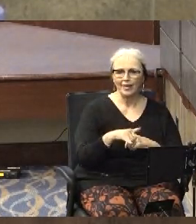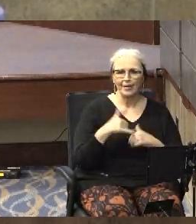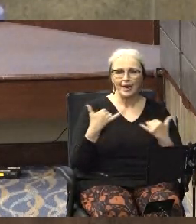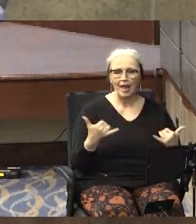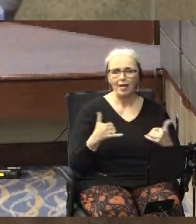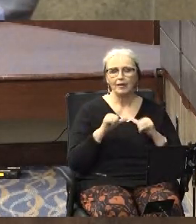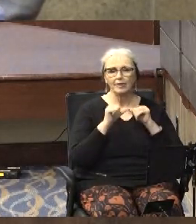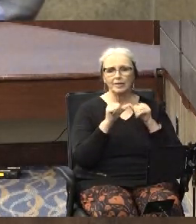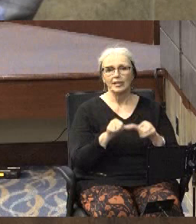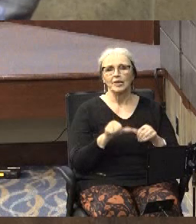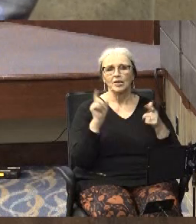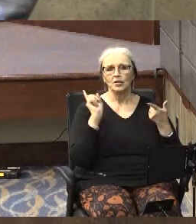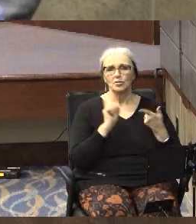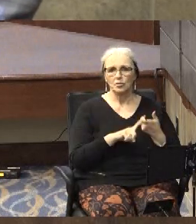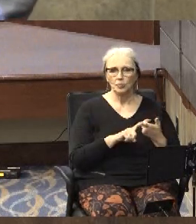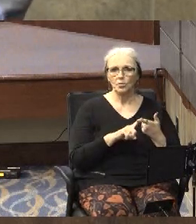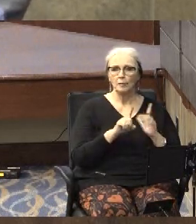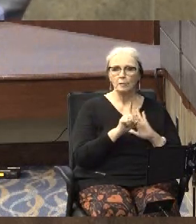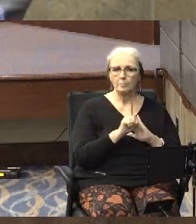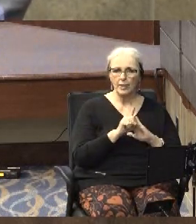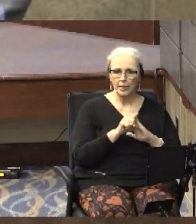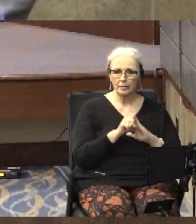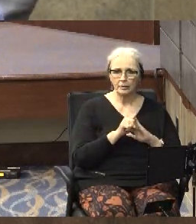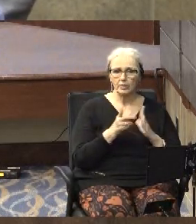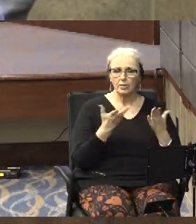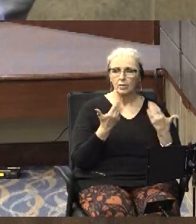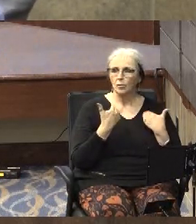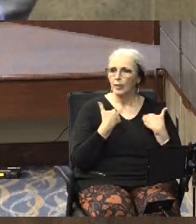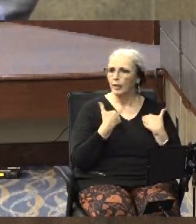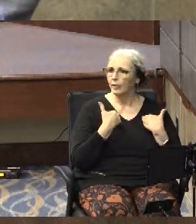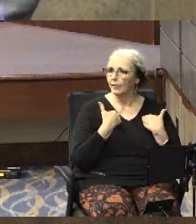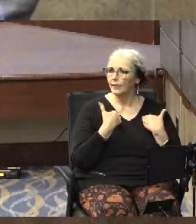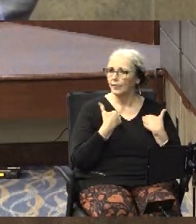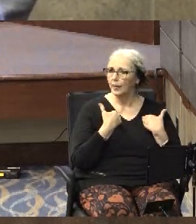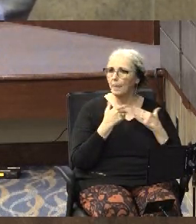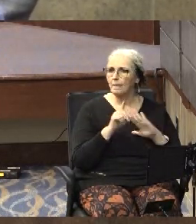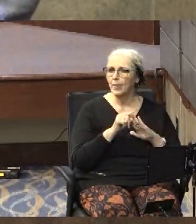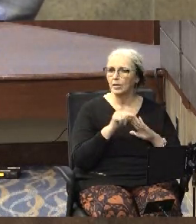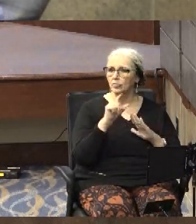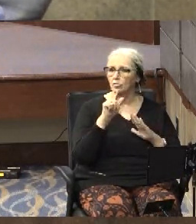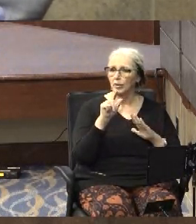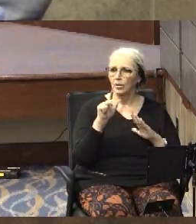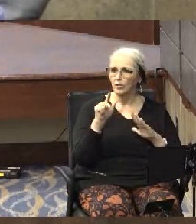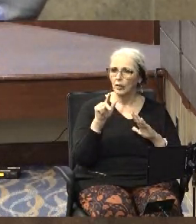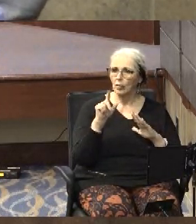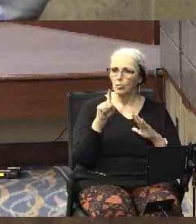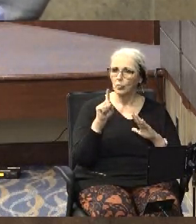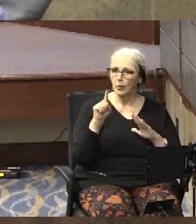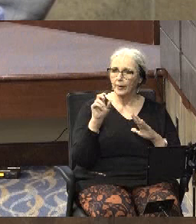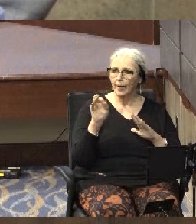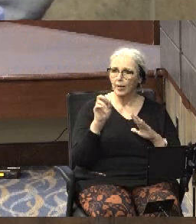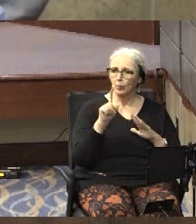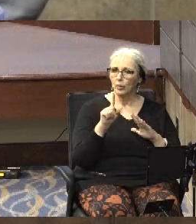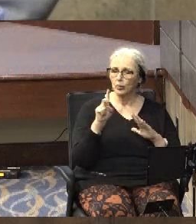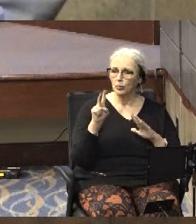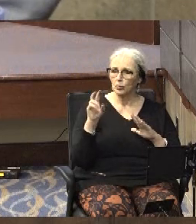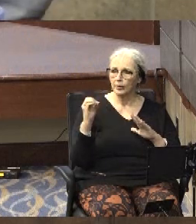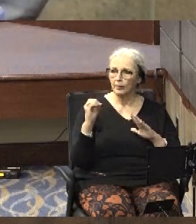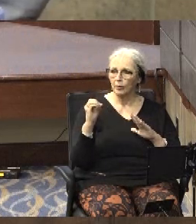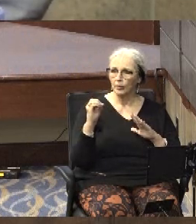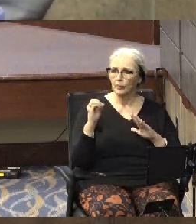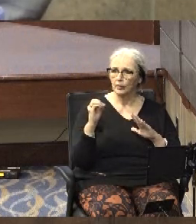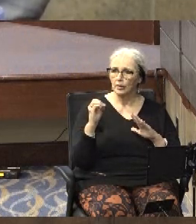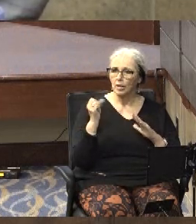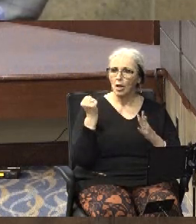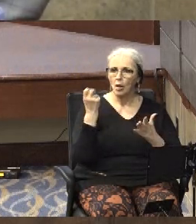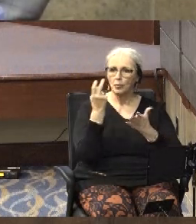move on to our minutes, and we have minutes 2023-119 and 120,